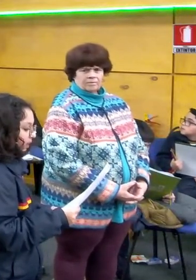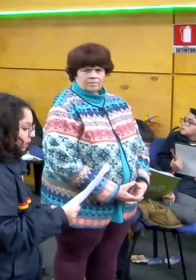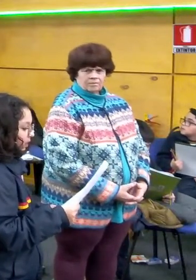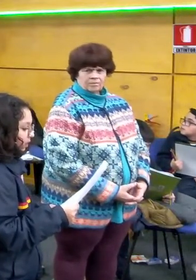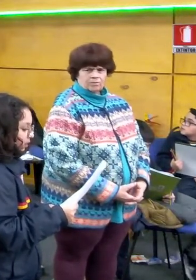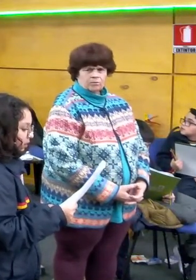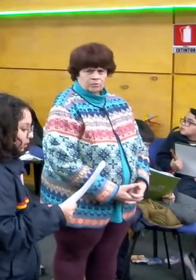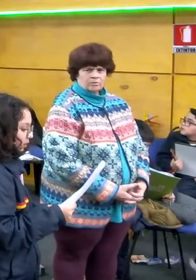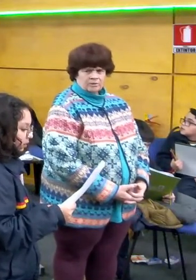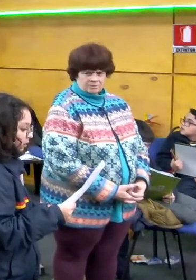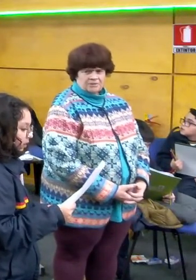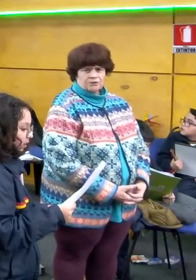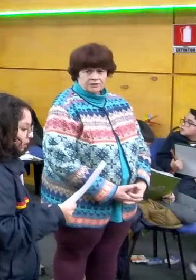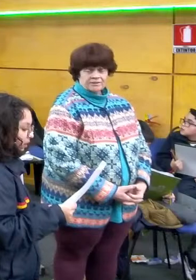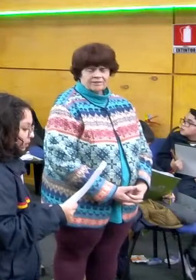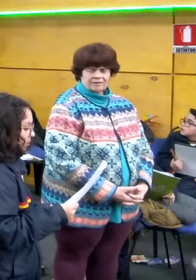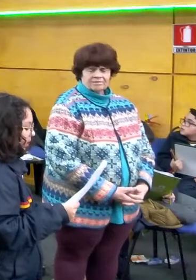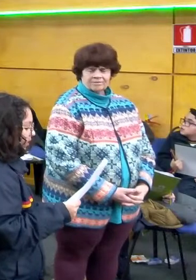Beatrice.